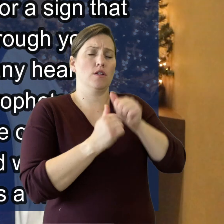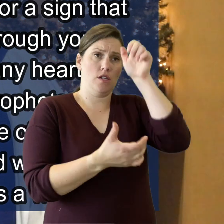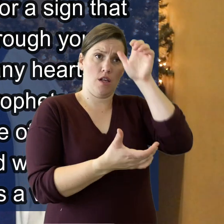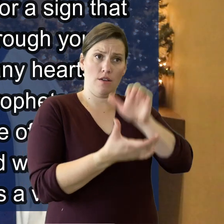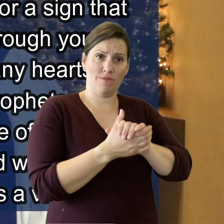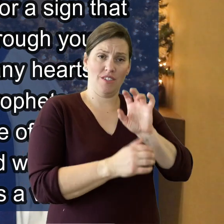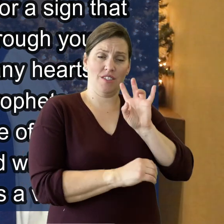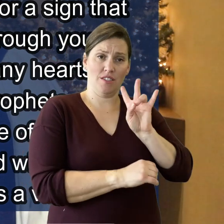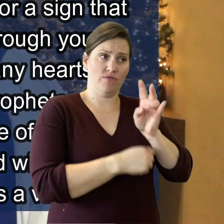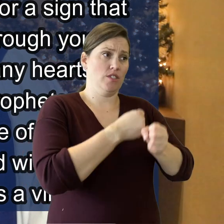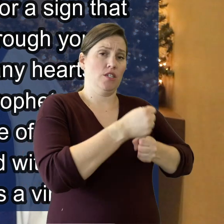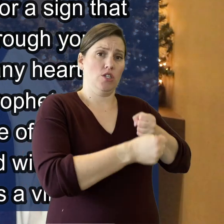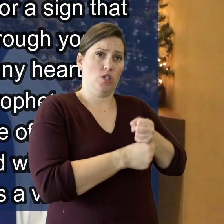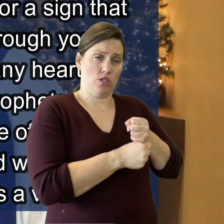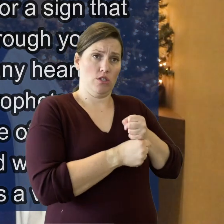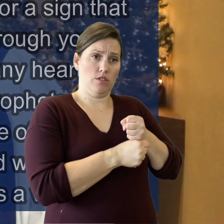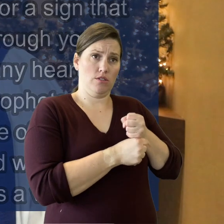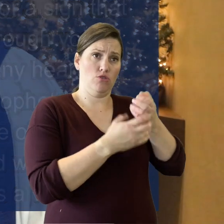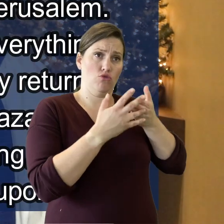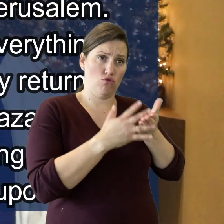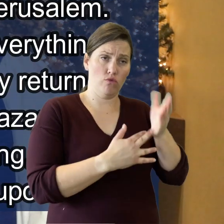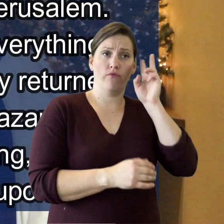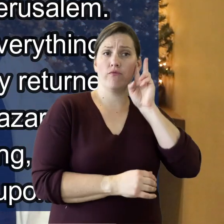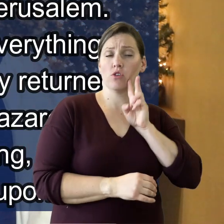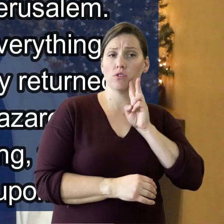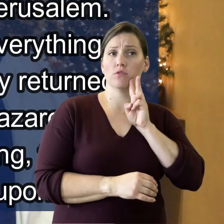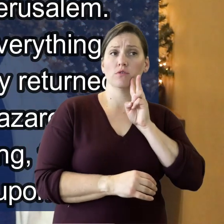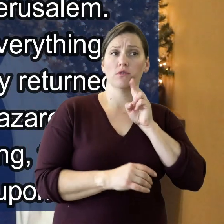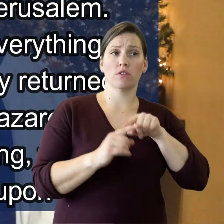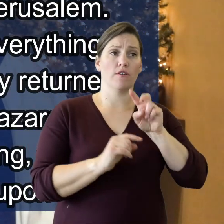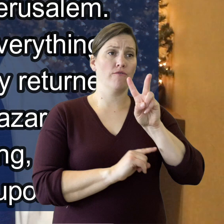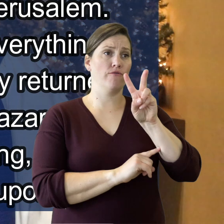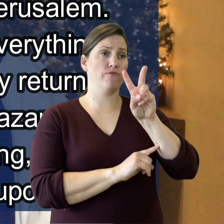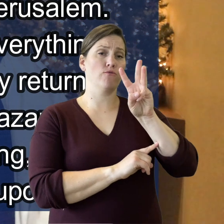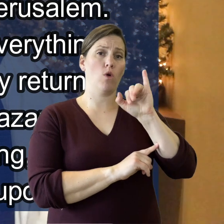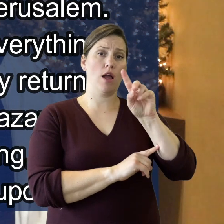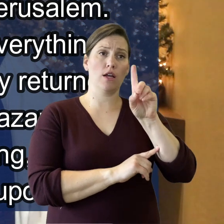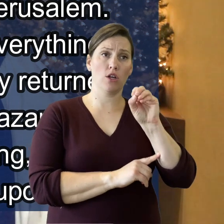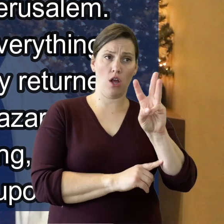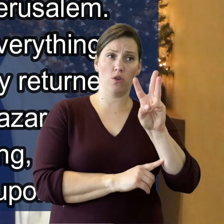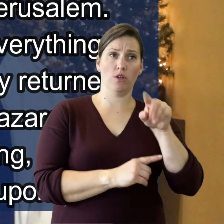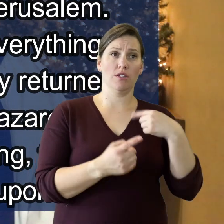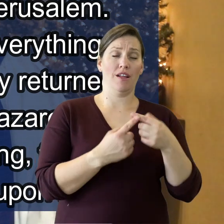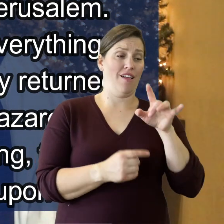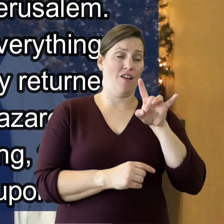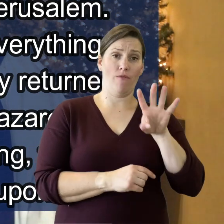husband 7 years from when she was a virgin, and then as a widow until she was